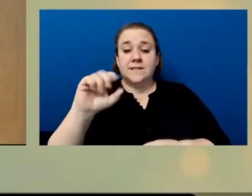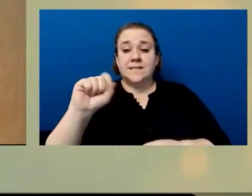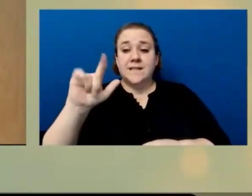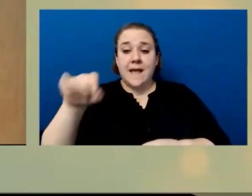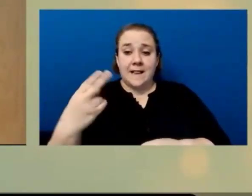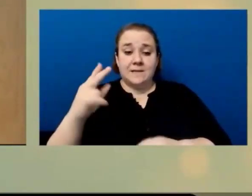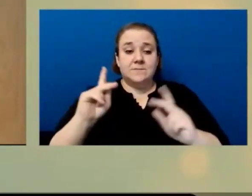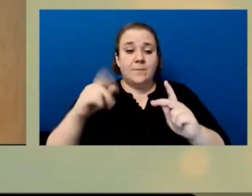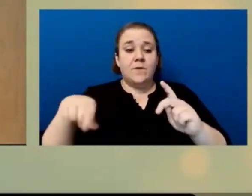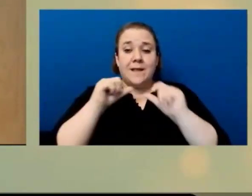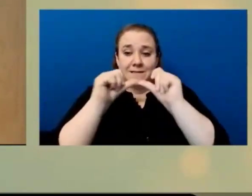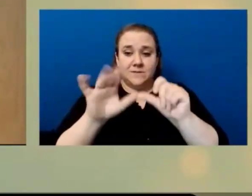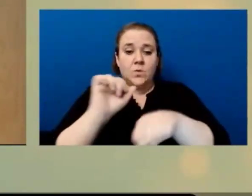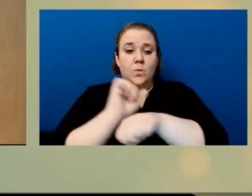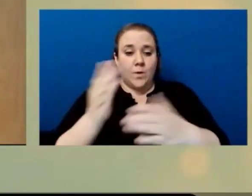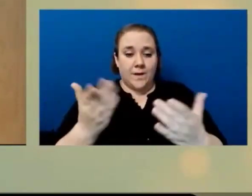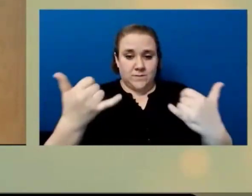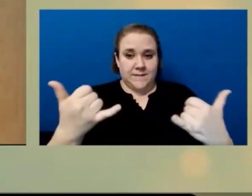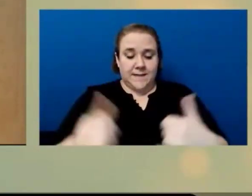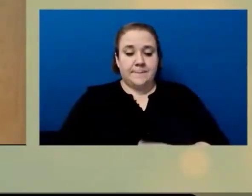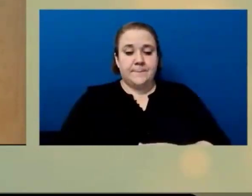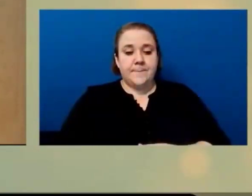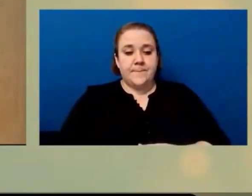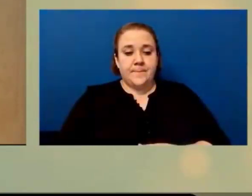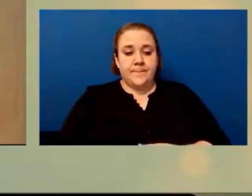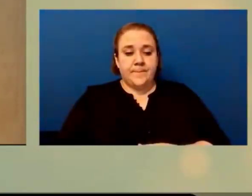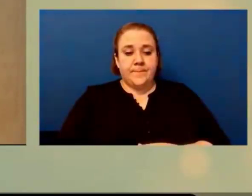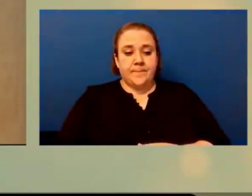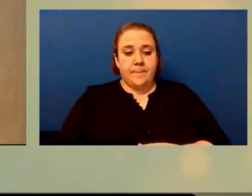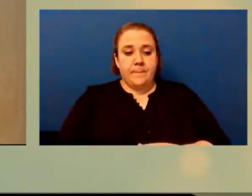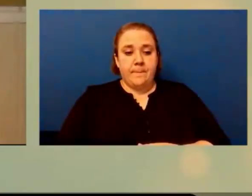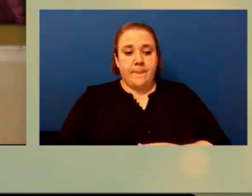Salish people who continue their livelihoods on these lands today.